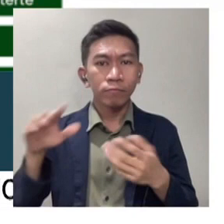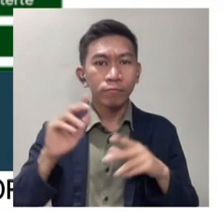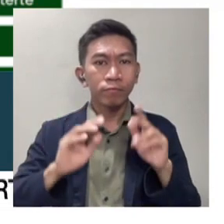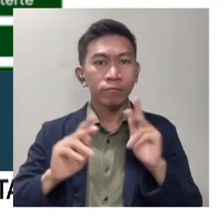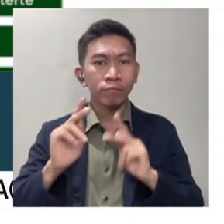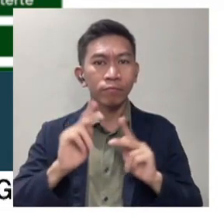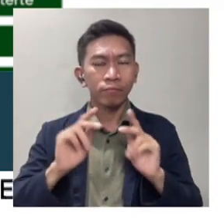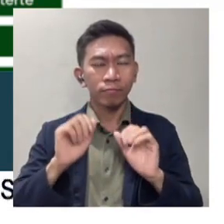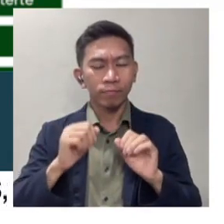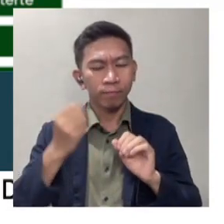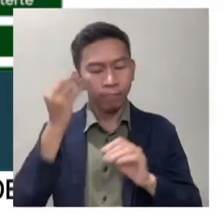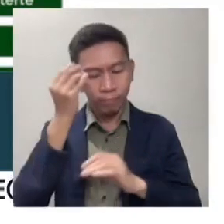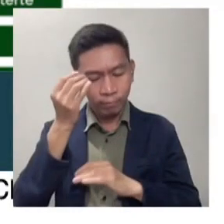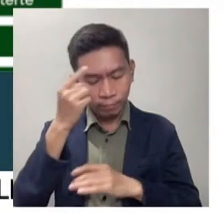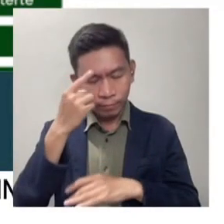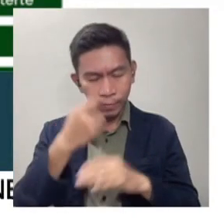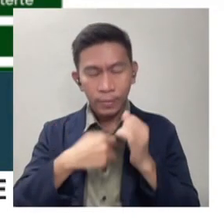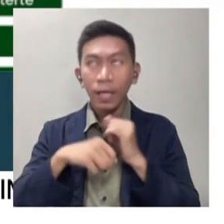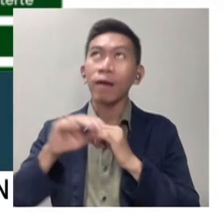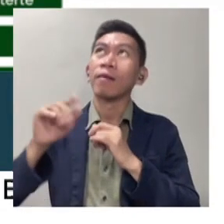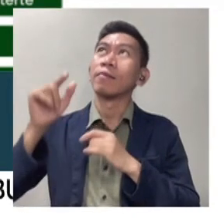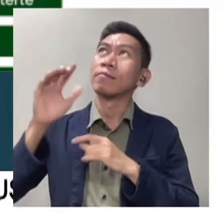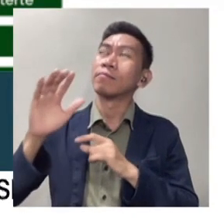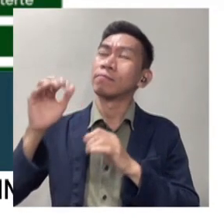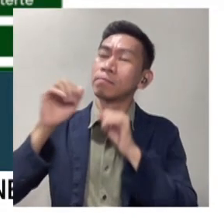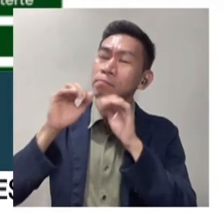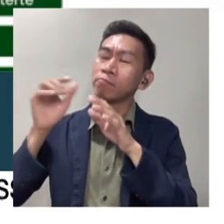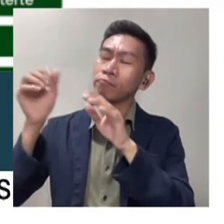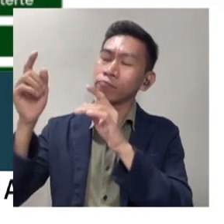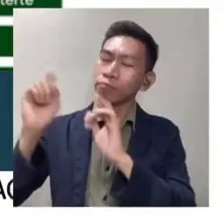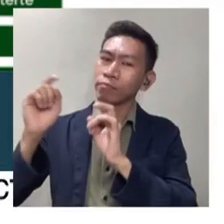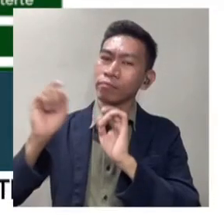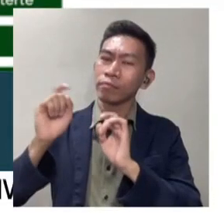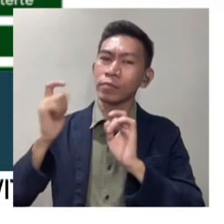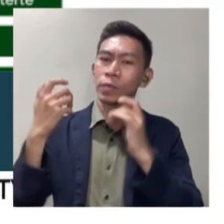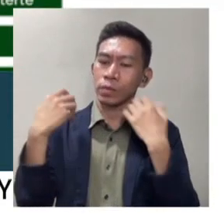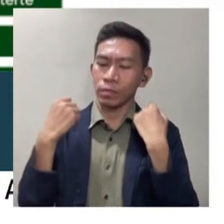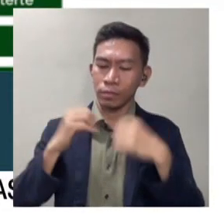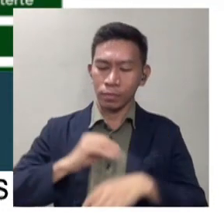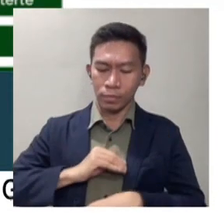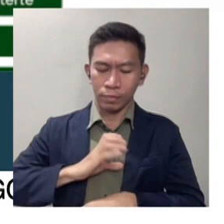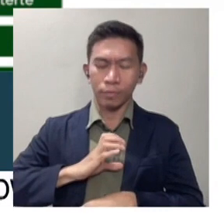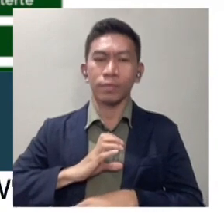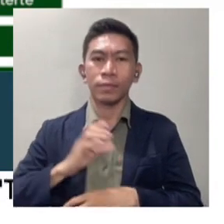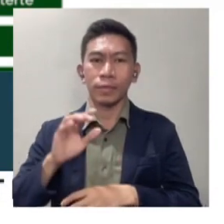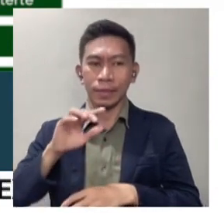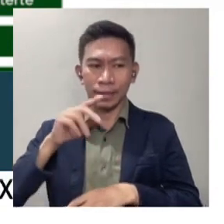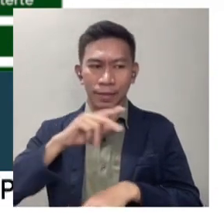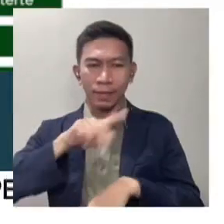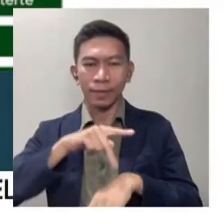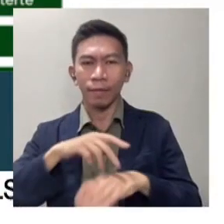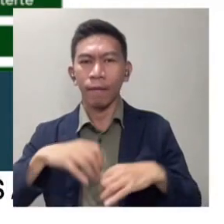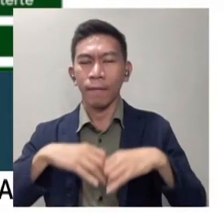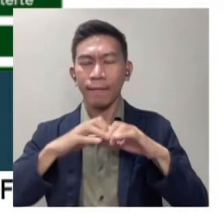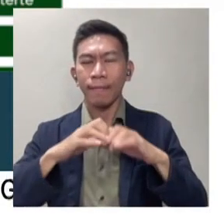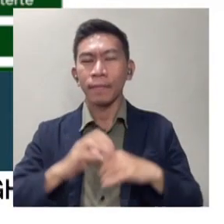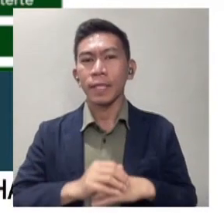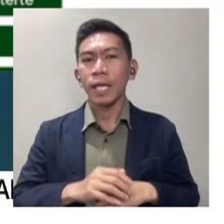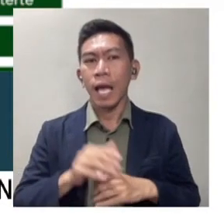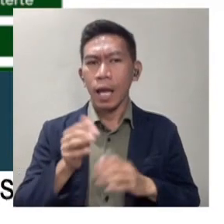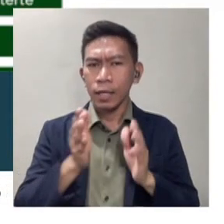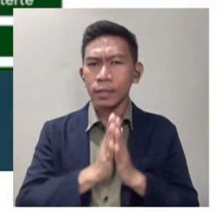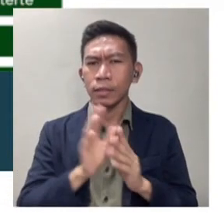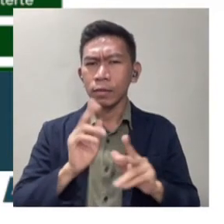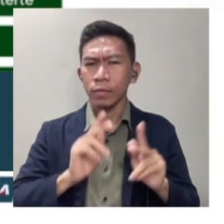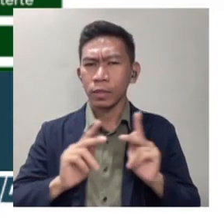ask the Almighty for the continued blessing of strength and healing as a nation. She also asked the public to pray for the country's protection